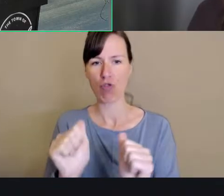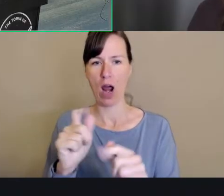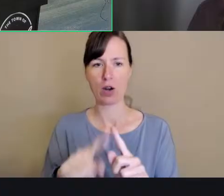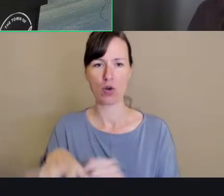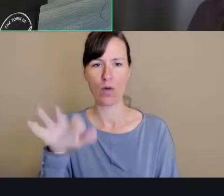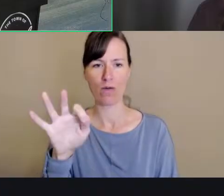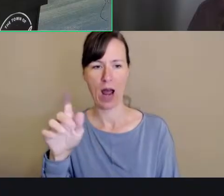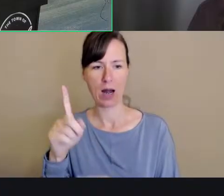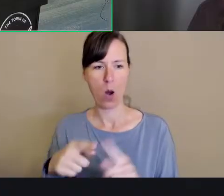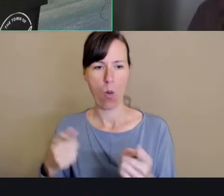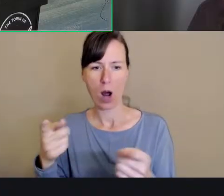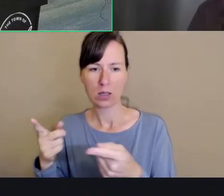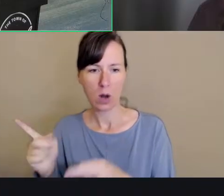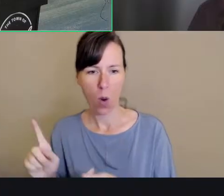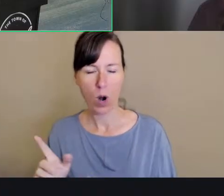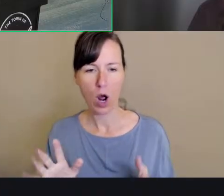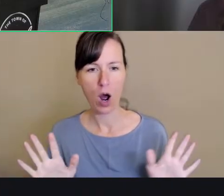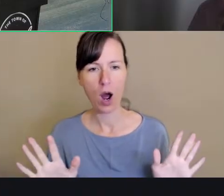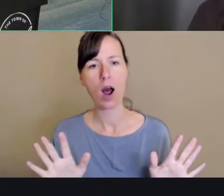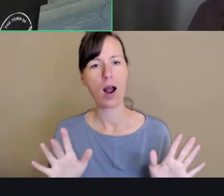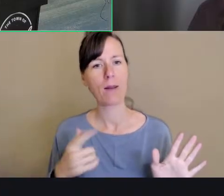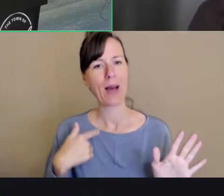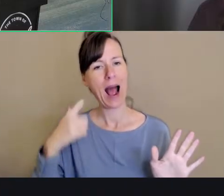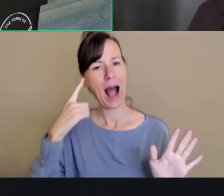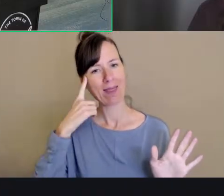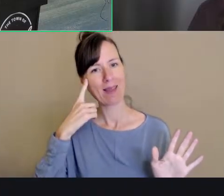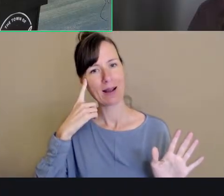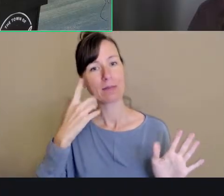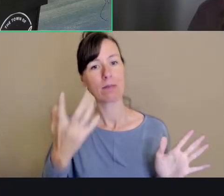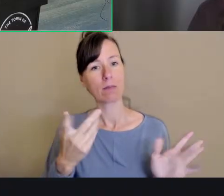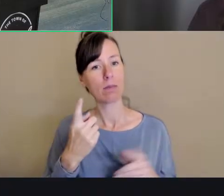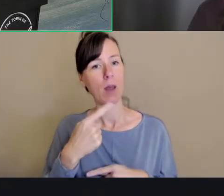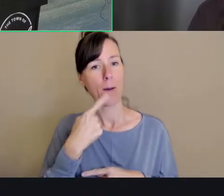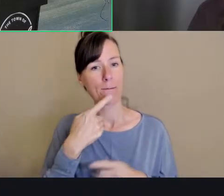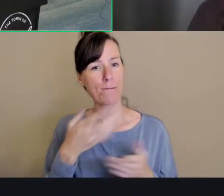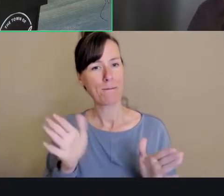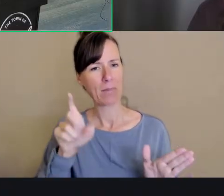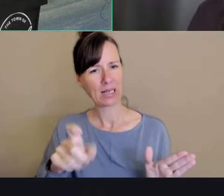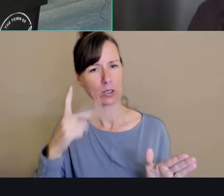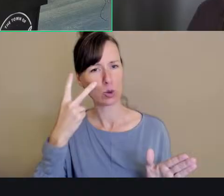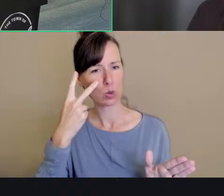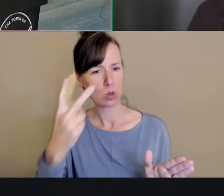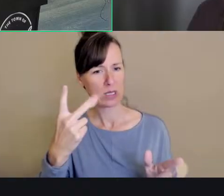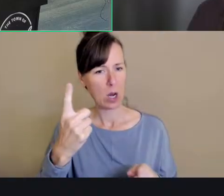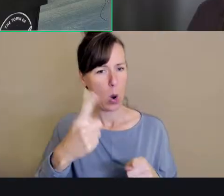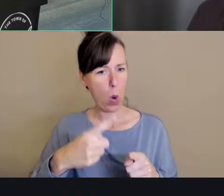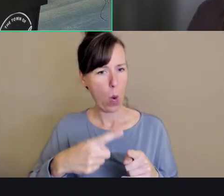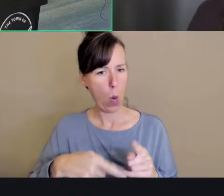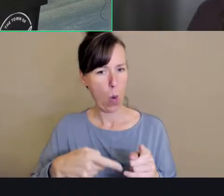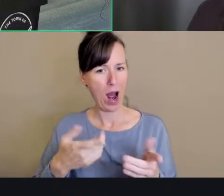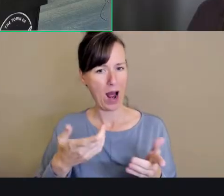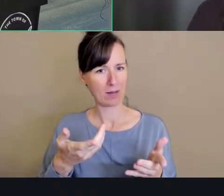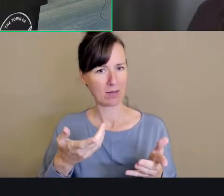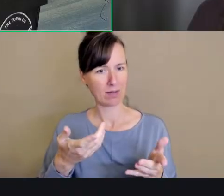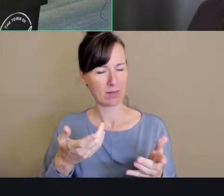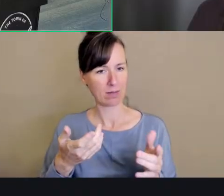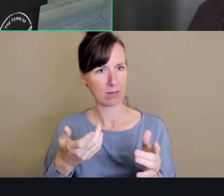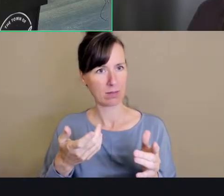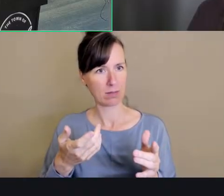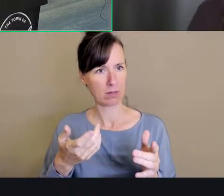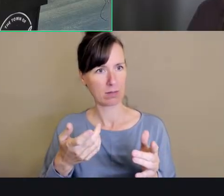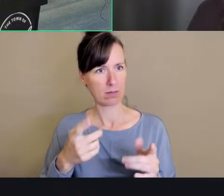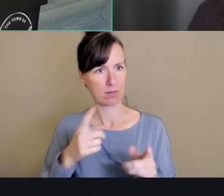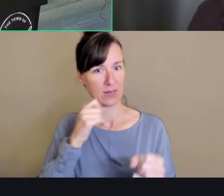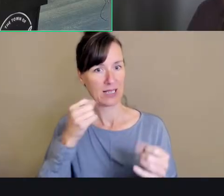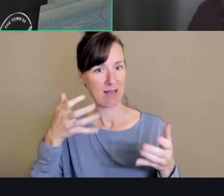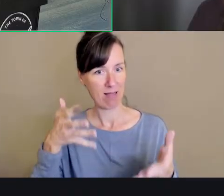the picture laid out of what's remaining. When we're talking about the grading issues, and we're talking about the issues that we know will